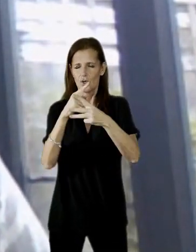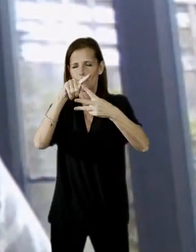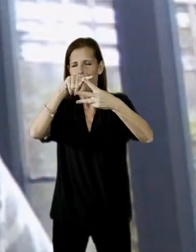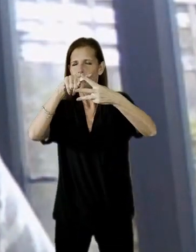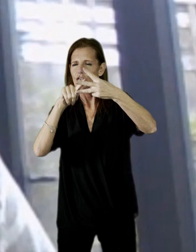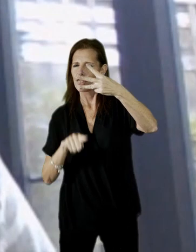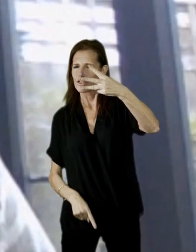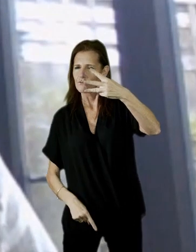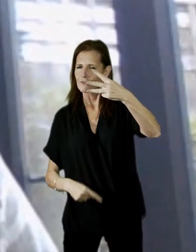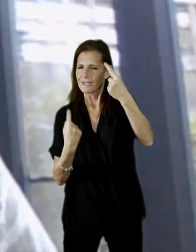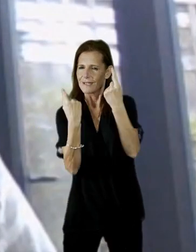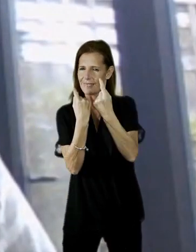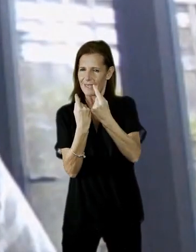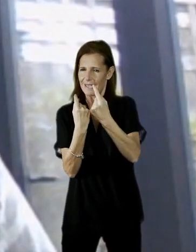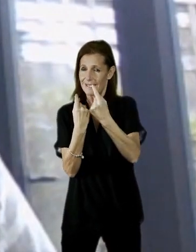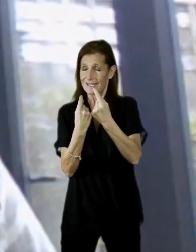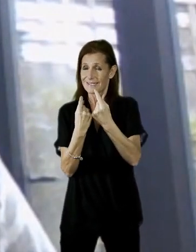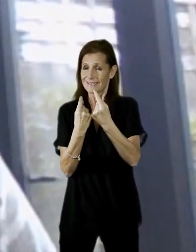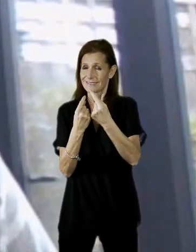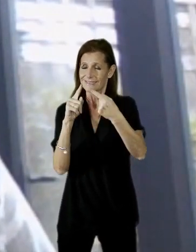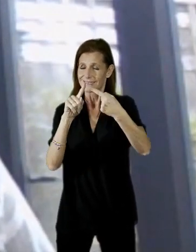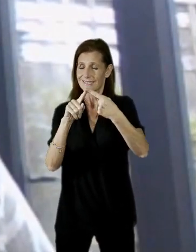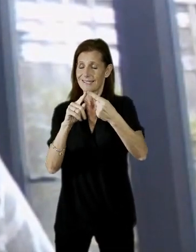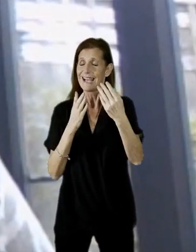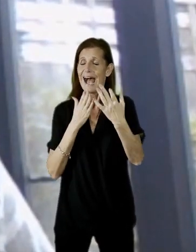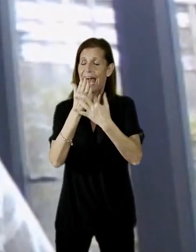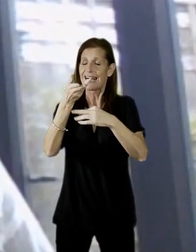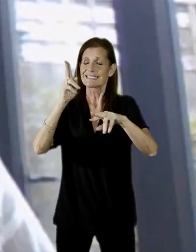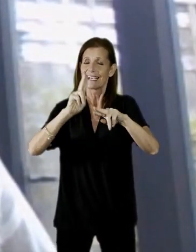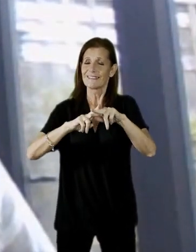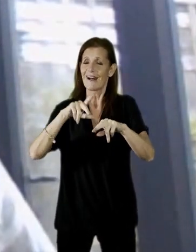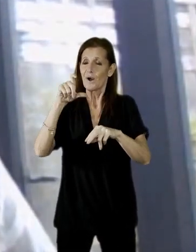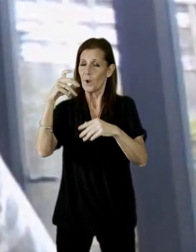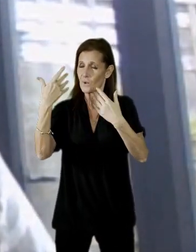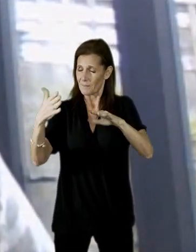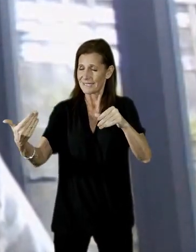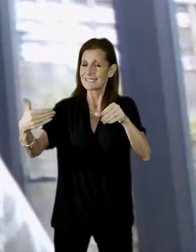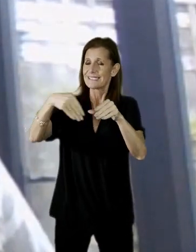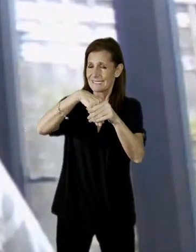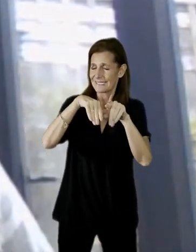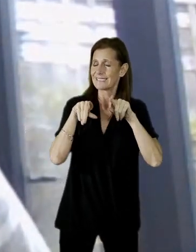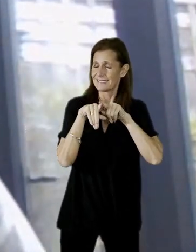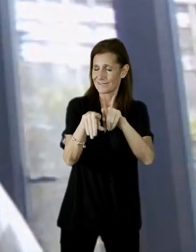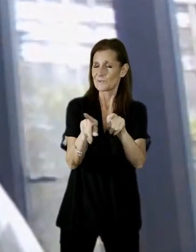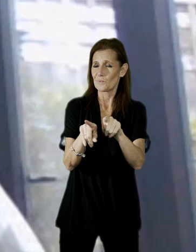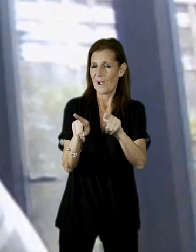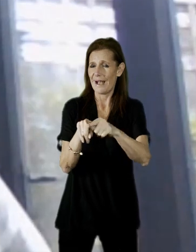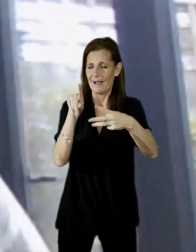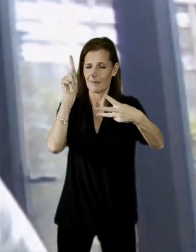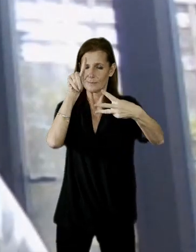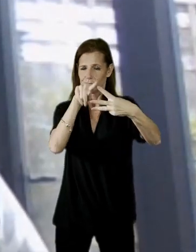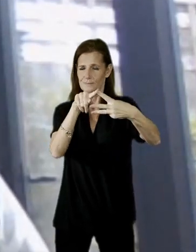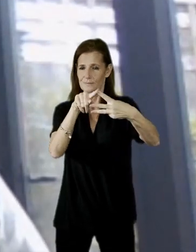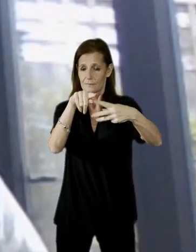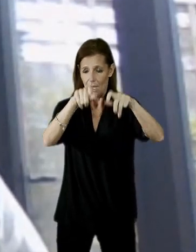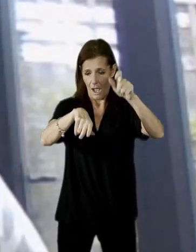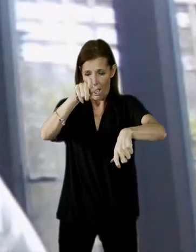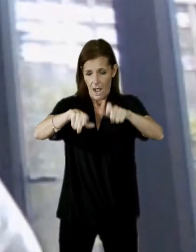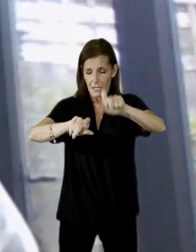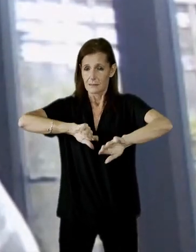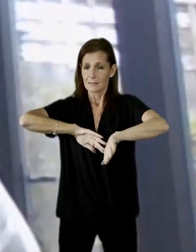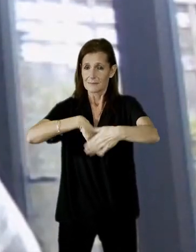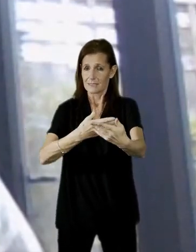Coast Project has also followed. So that's looking at customer service. So we ask businesses to